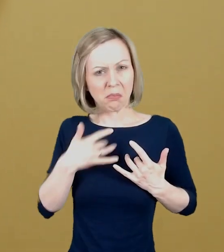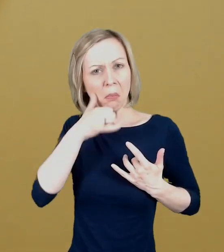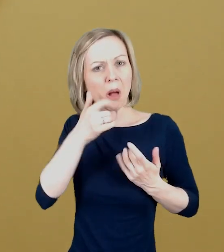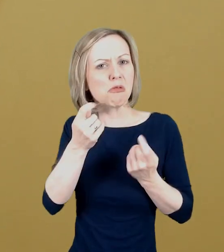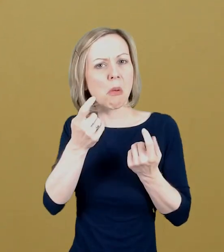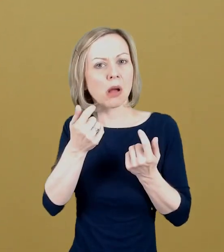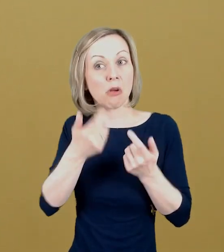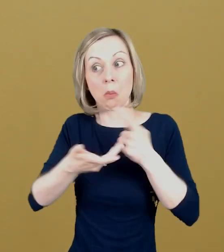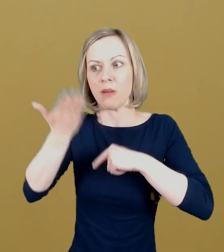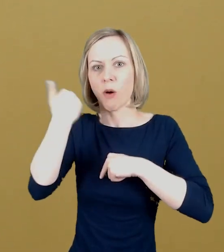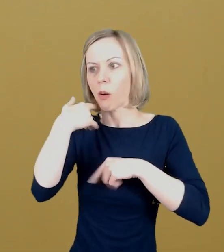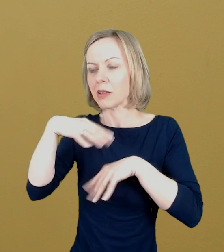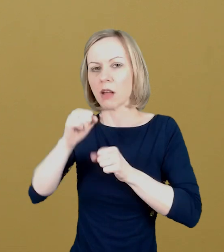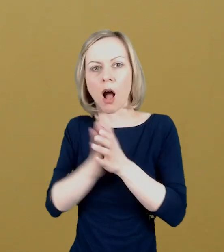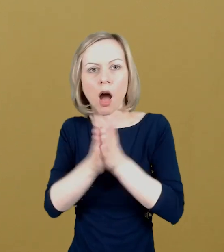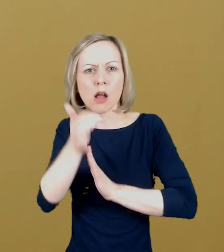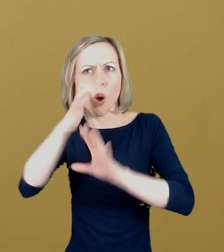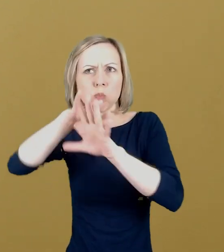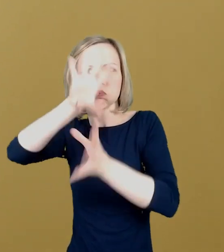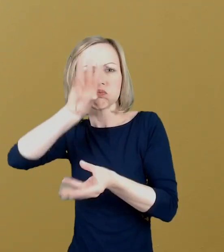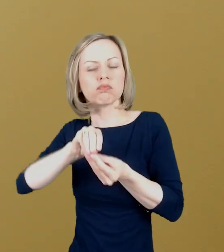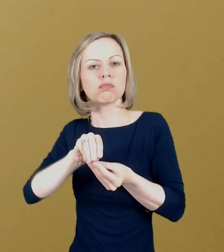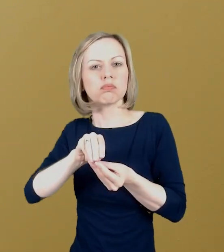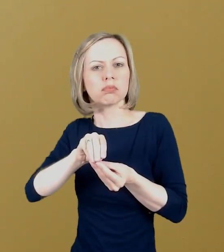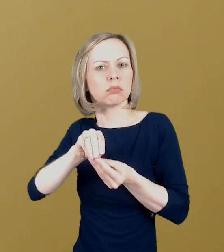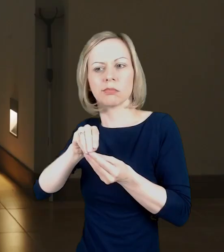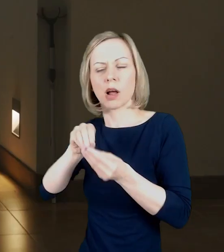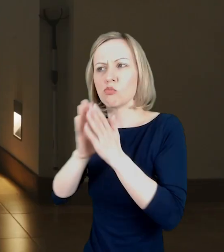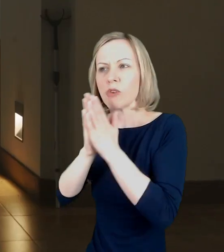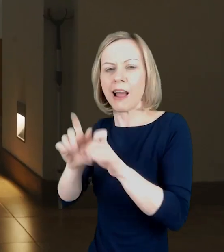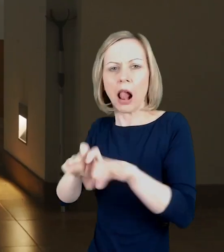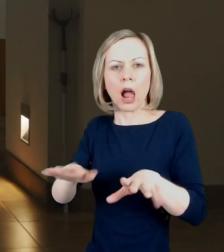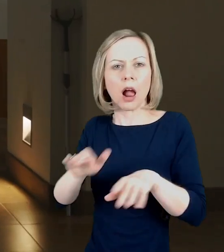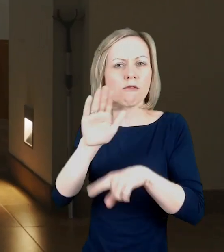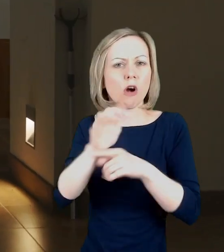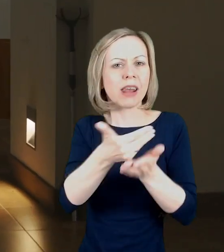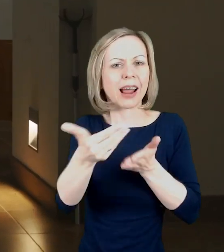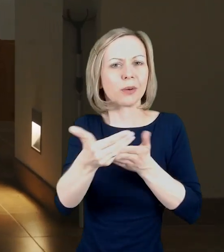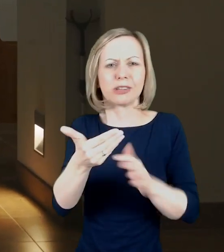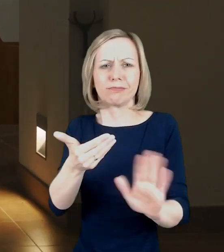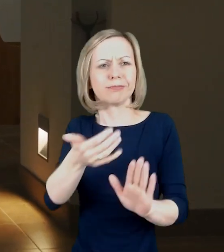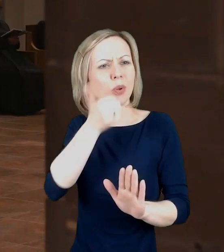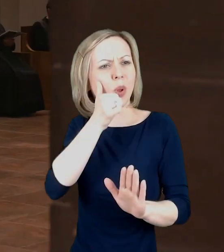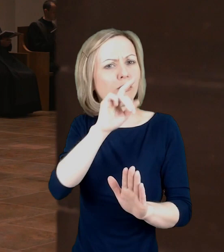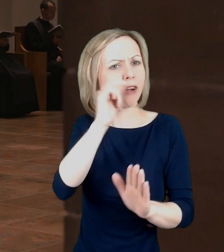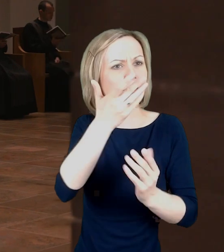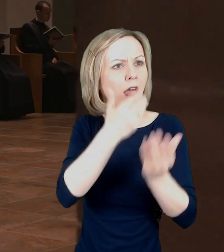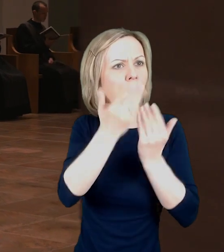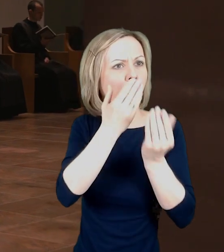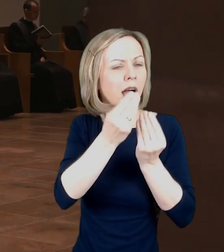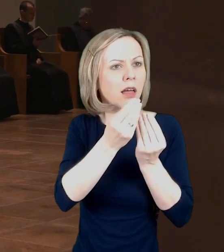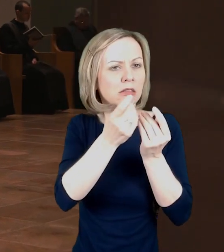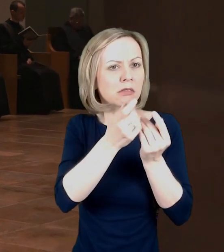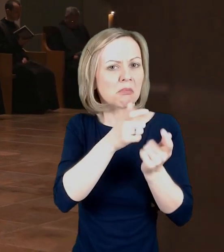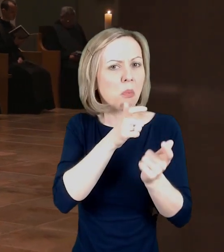is not a matter of learning a foreign language. You know, if you're learning French, you learn a few phrases, you learn some grammar, you start speaking